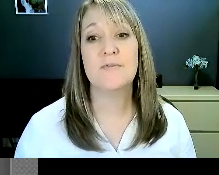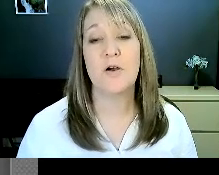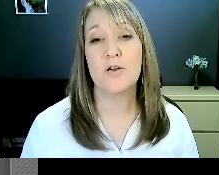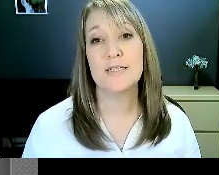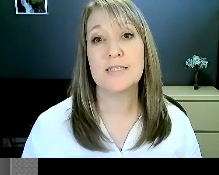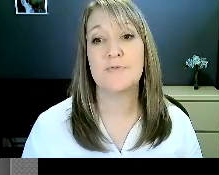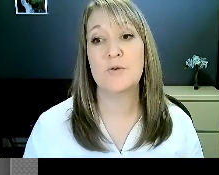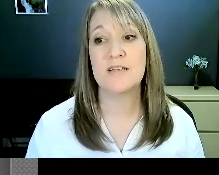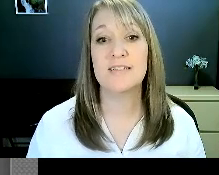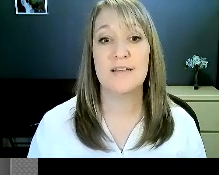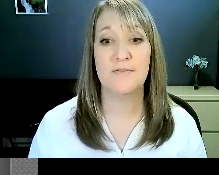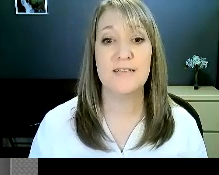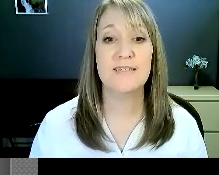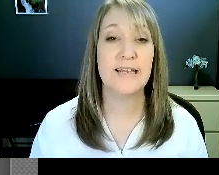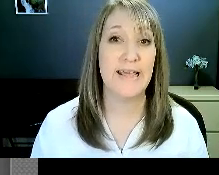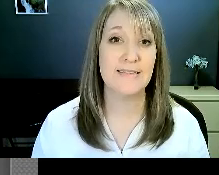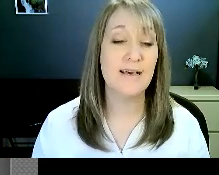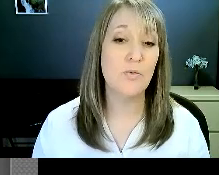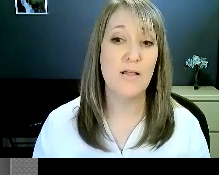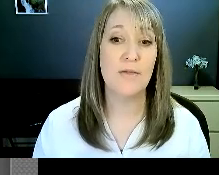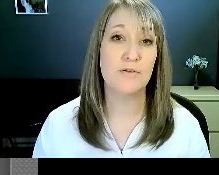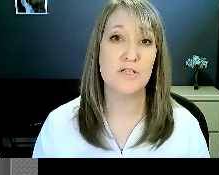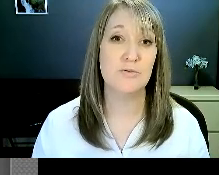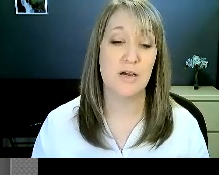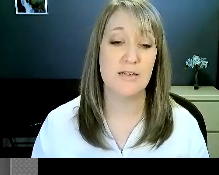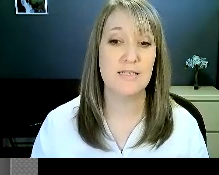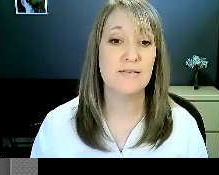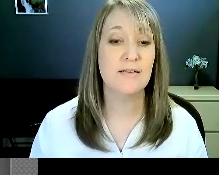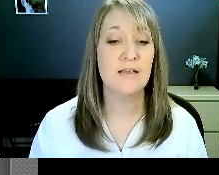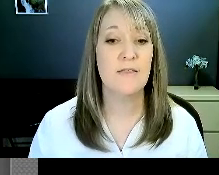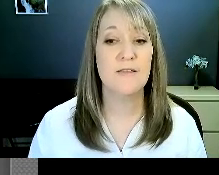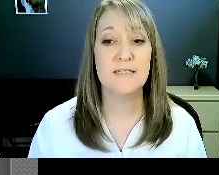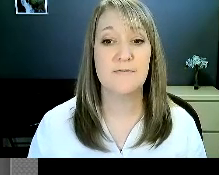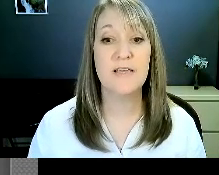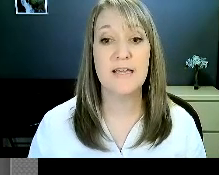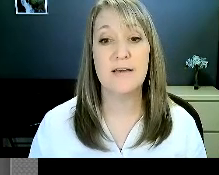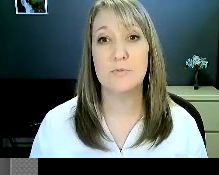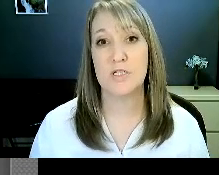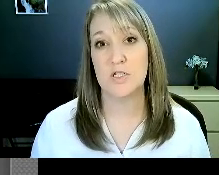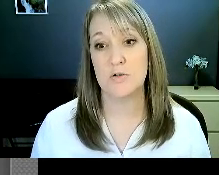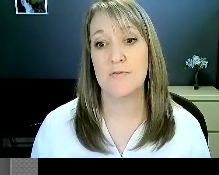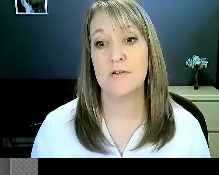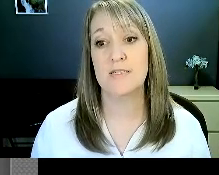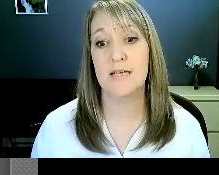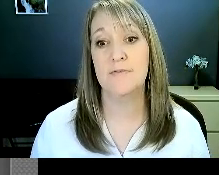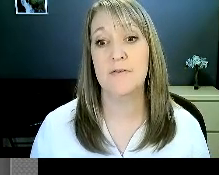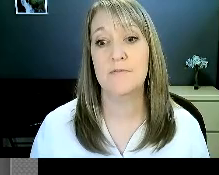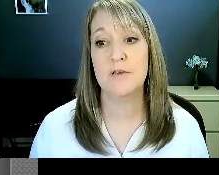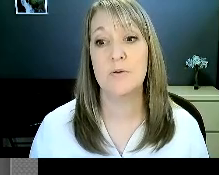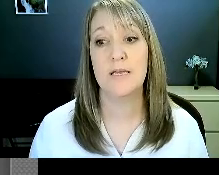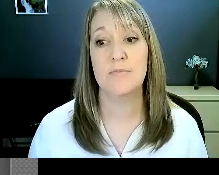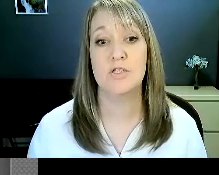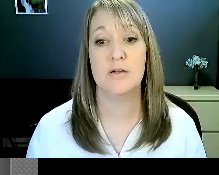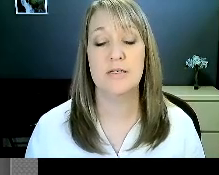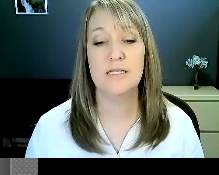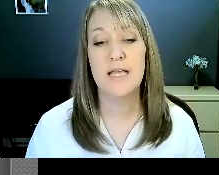Some deaf artists focus on deafness and ASL while others do not. The DeVia, which is short for Deaf